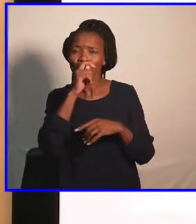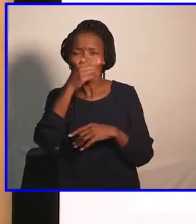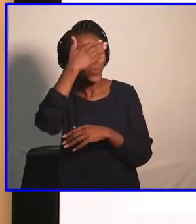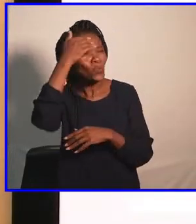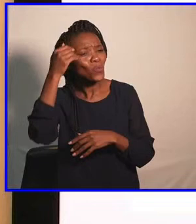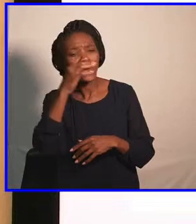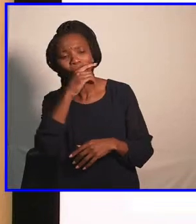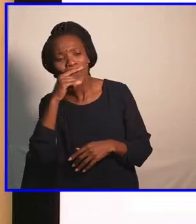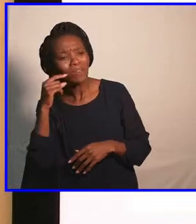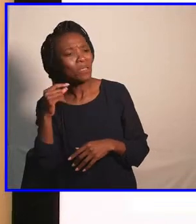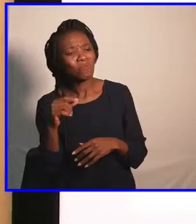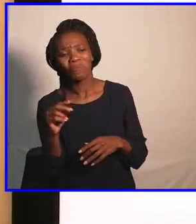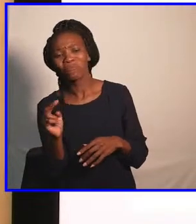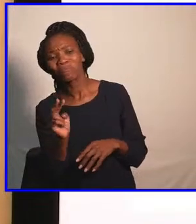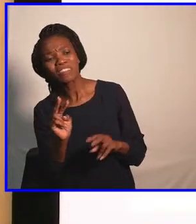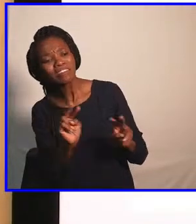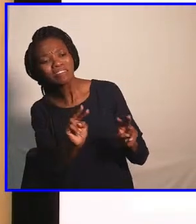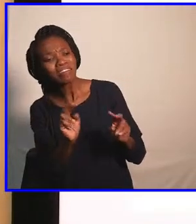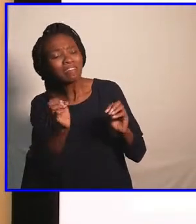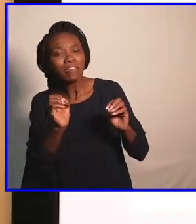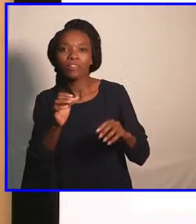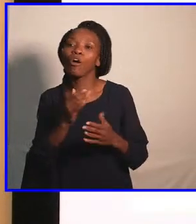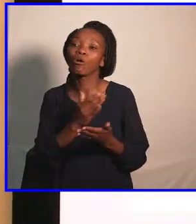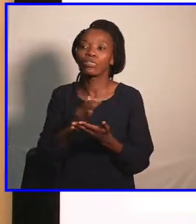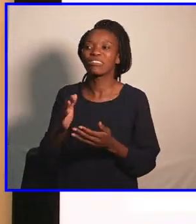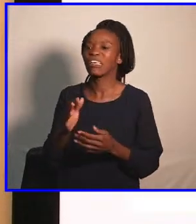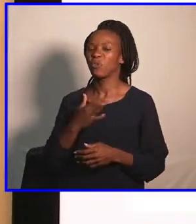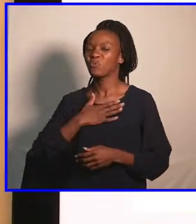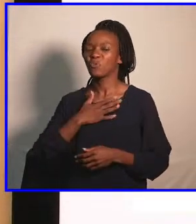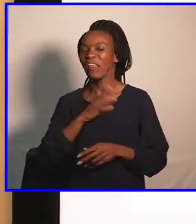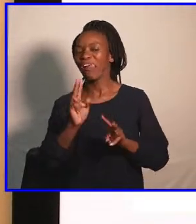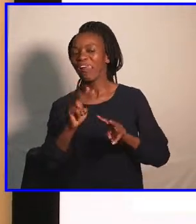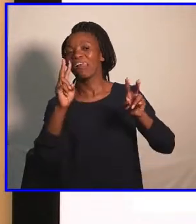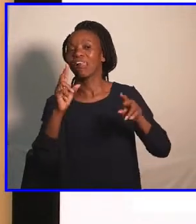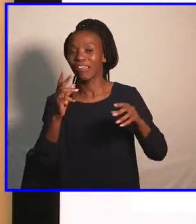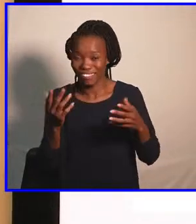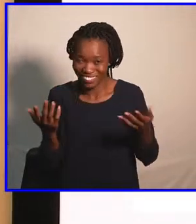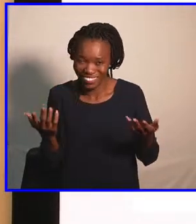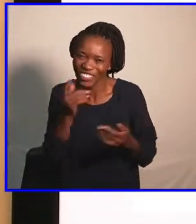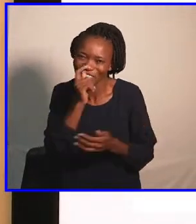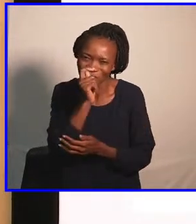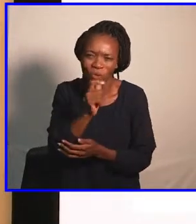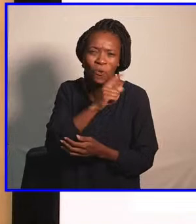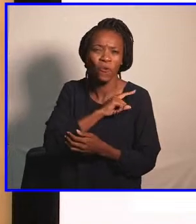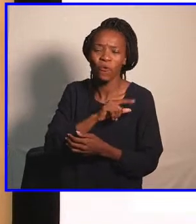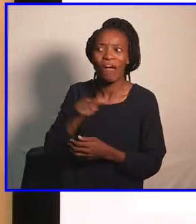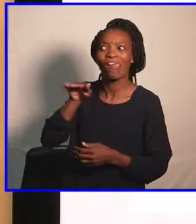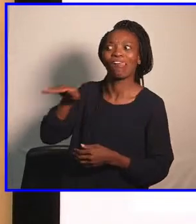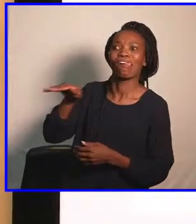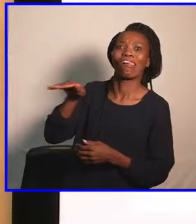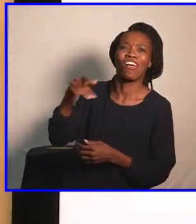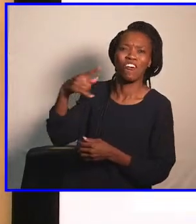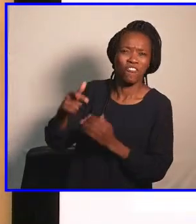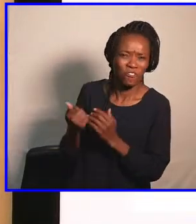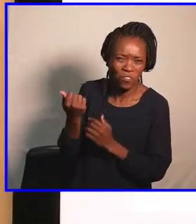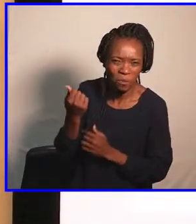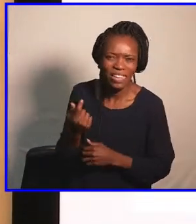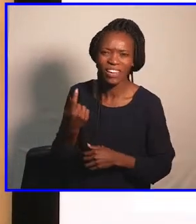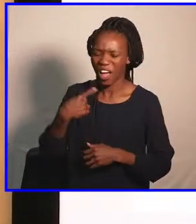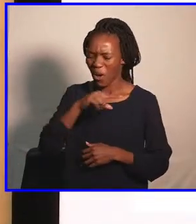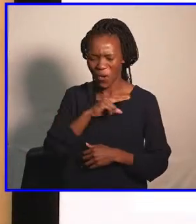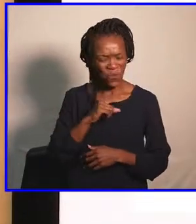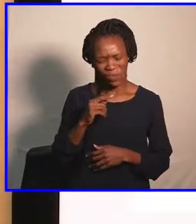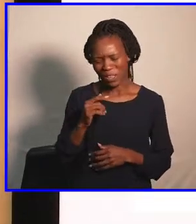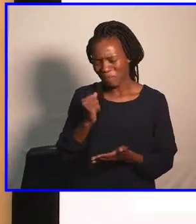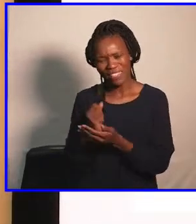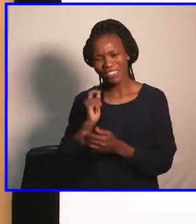unsung heroes. Sometimes you are not liked very much, and I should say that when we have to pay taxes, we don't